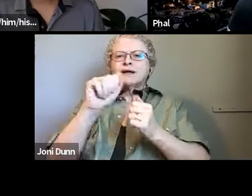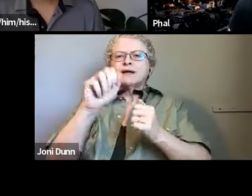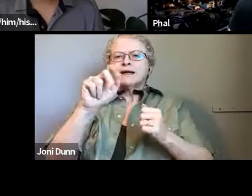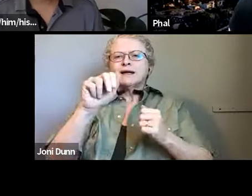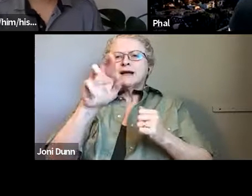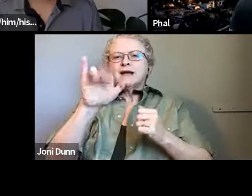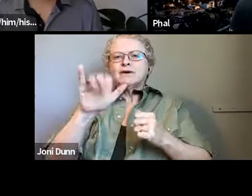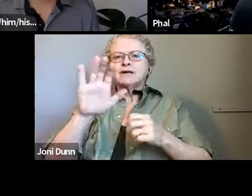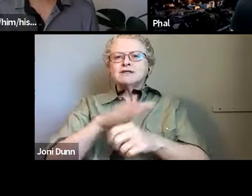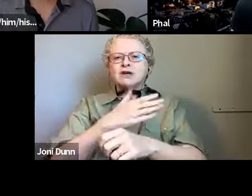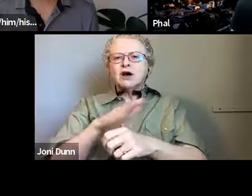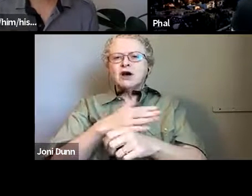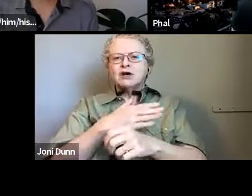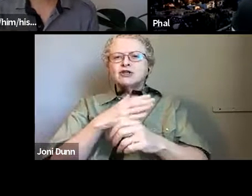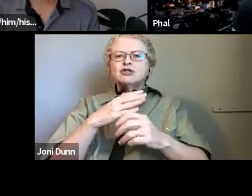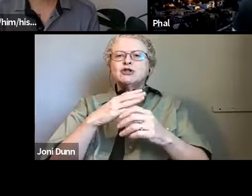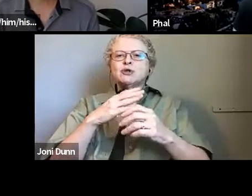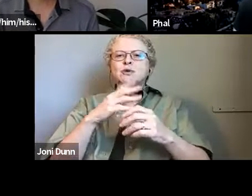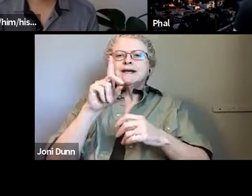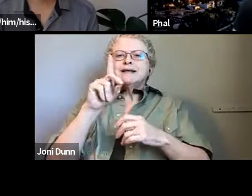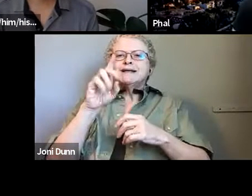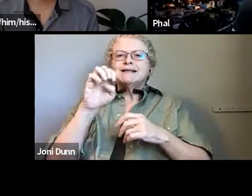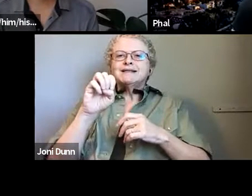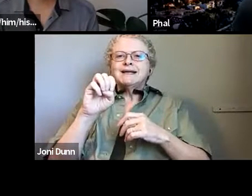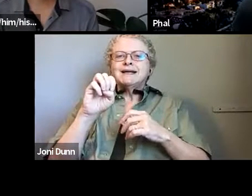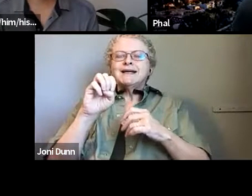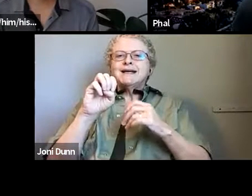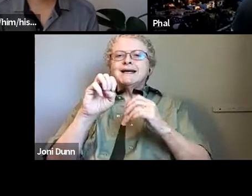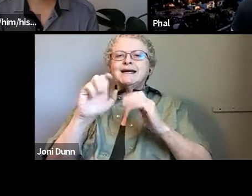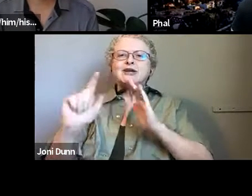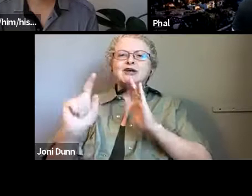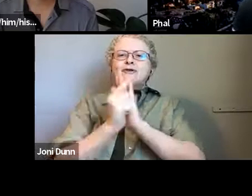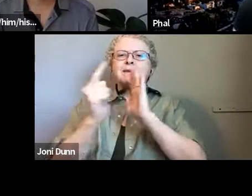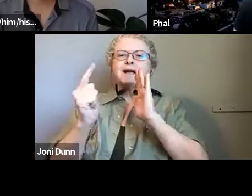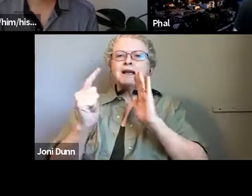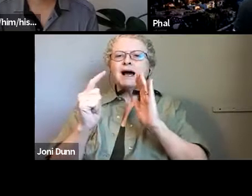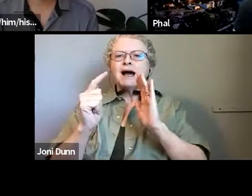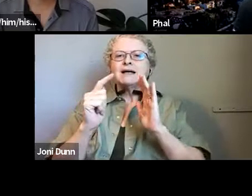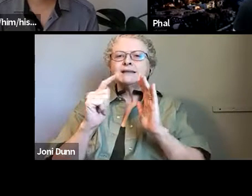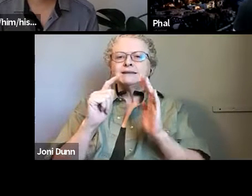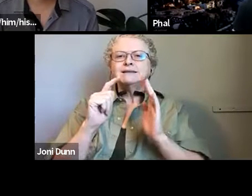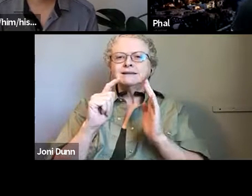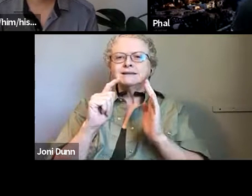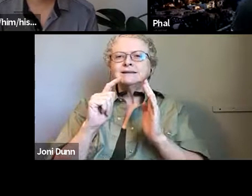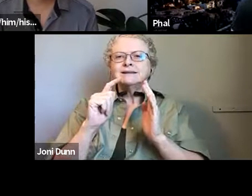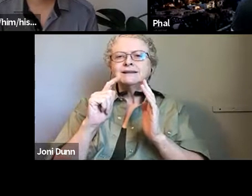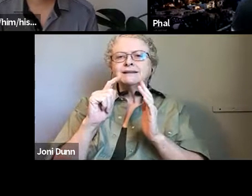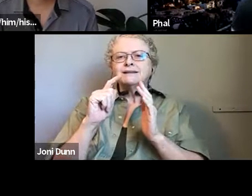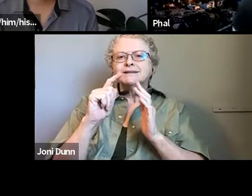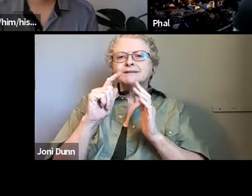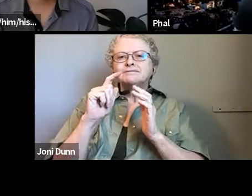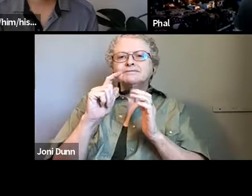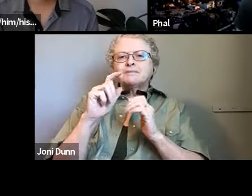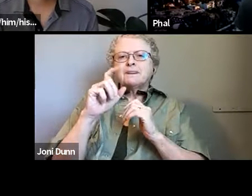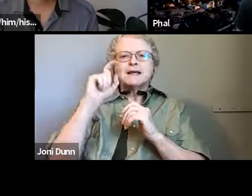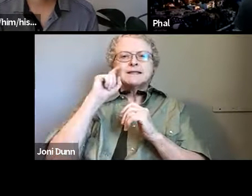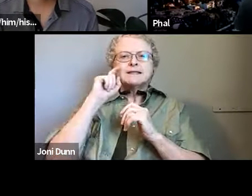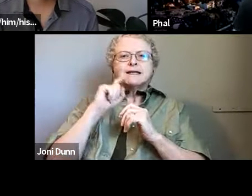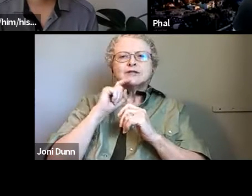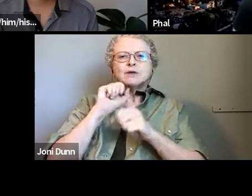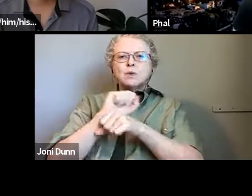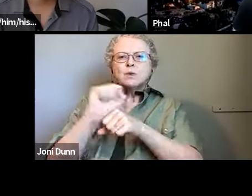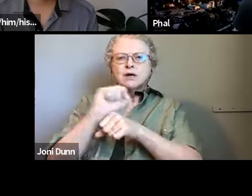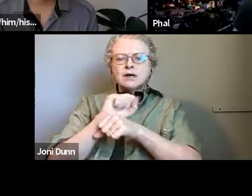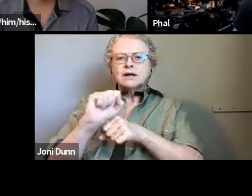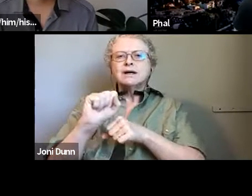sex work. And Red Canary is a sex worker-led collective that emerged after police raids and sexual coercion that had